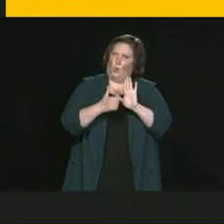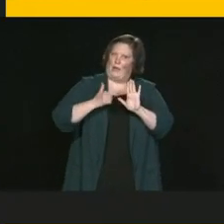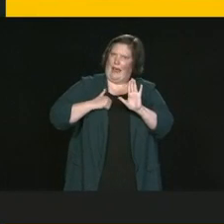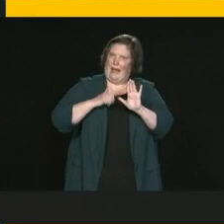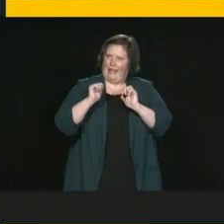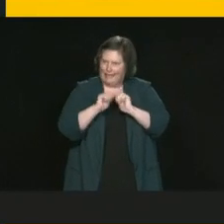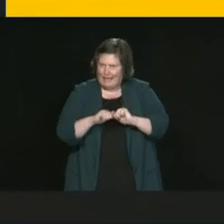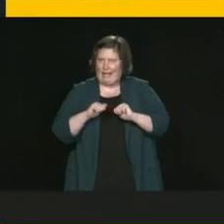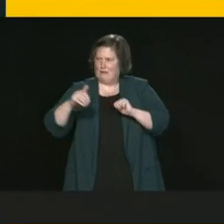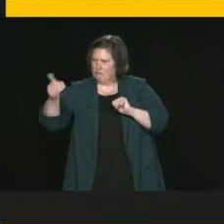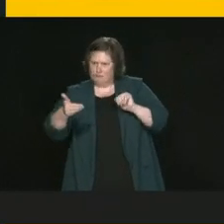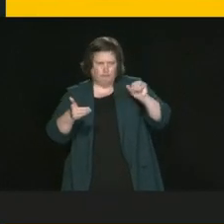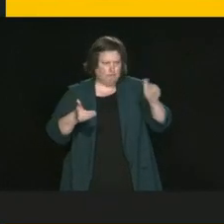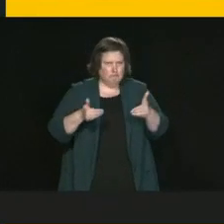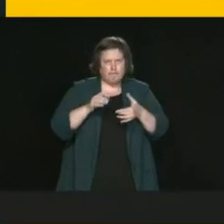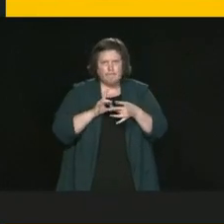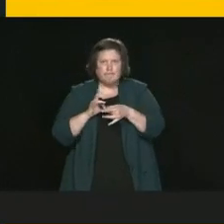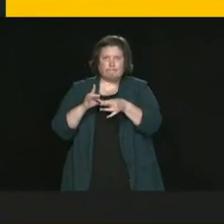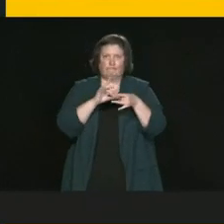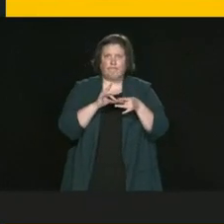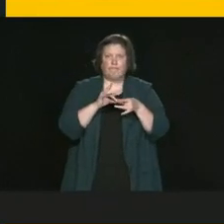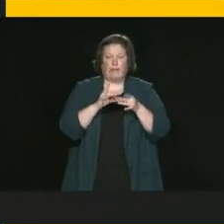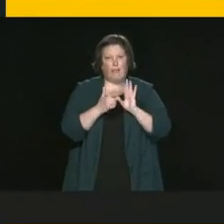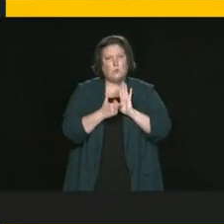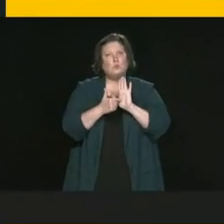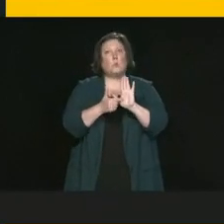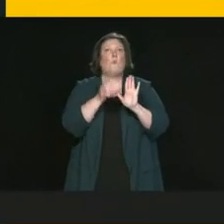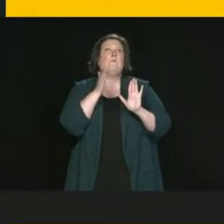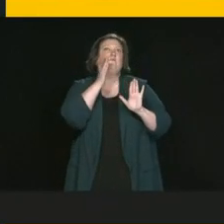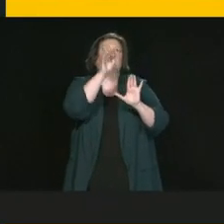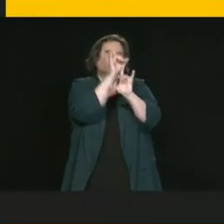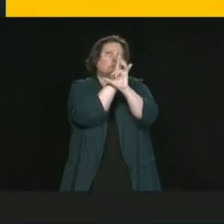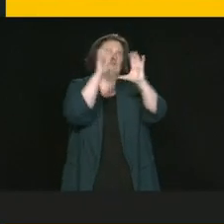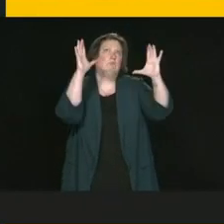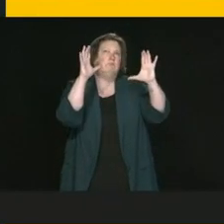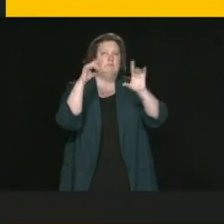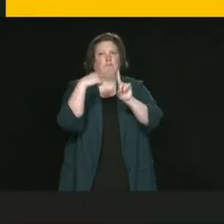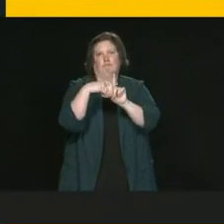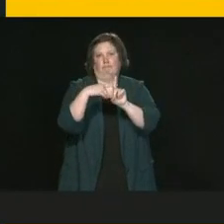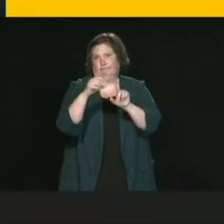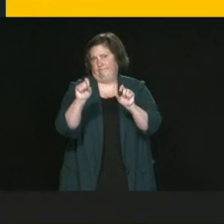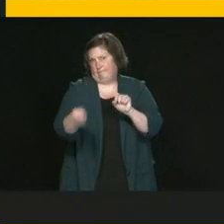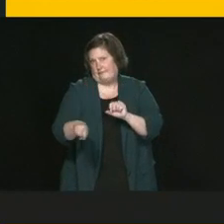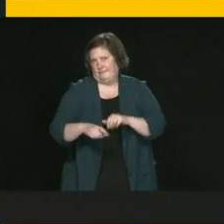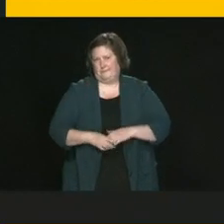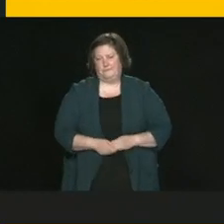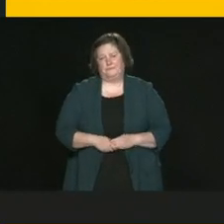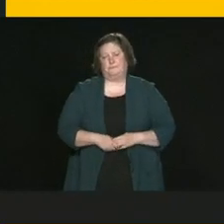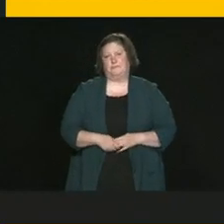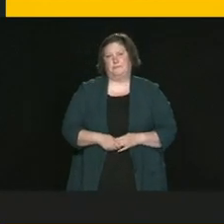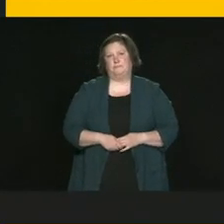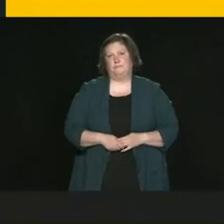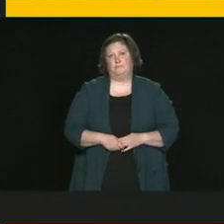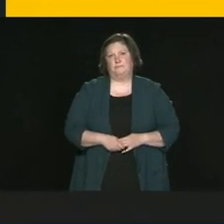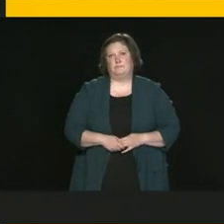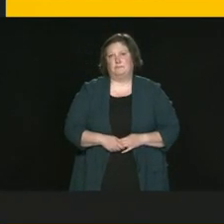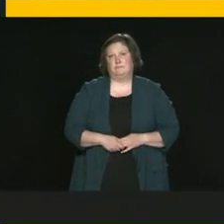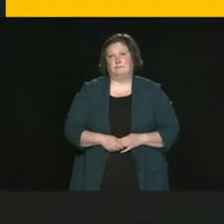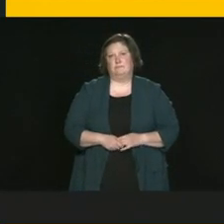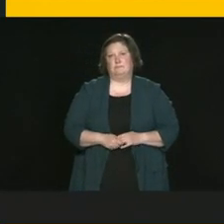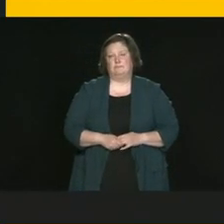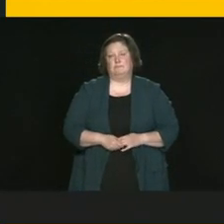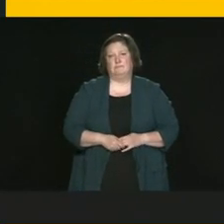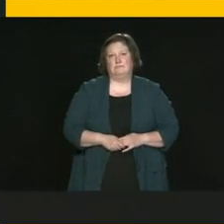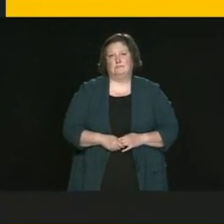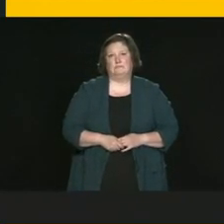creativity to see what kind of world we want to build for the future. Canada is big enough to make a difference, but small enough to know that we can't do everything on